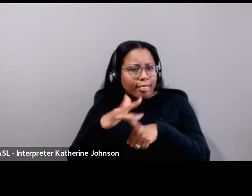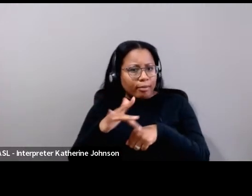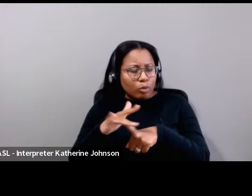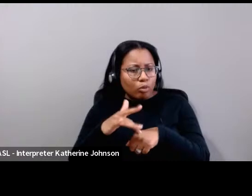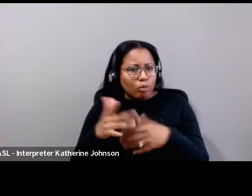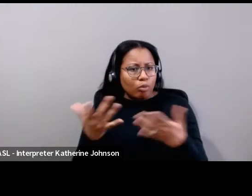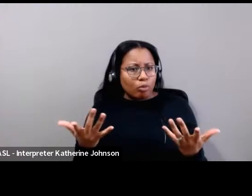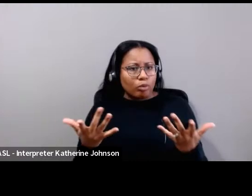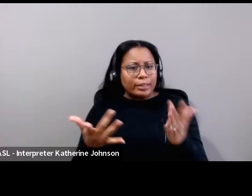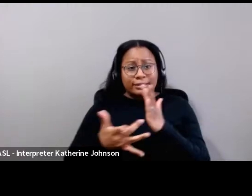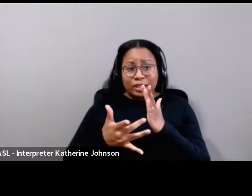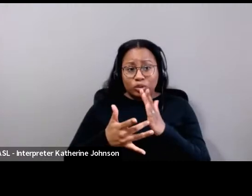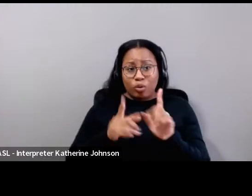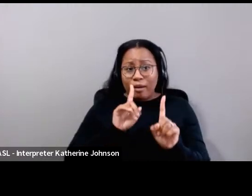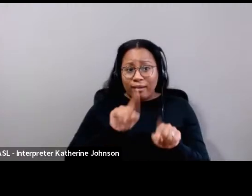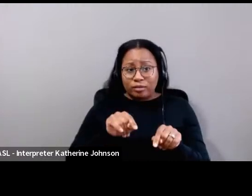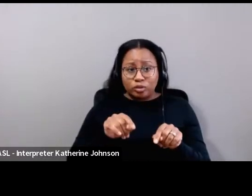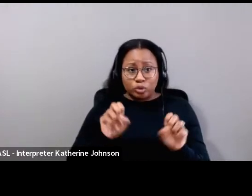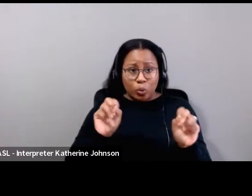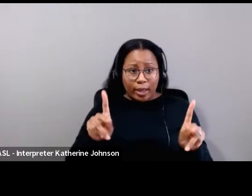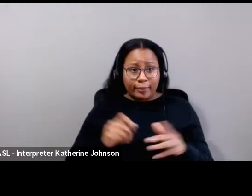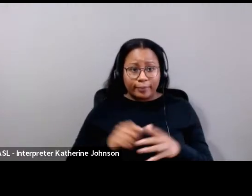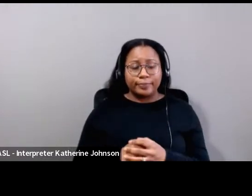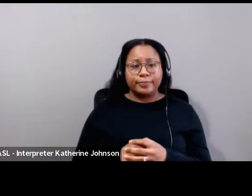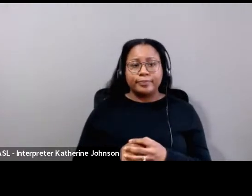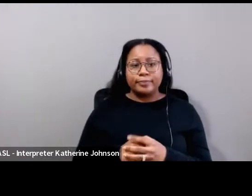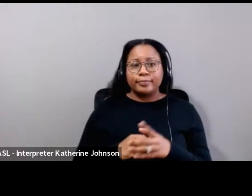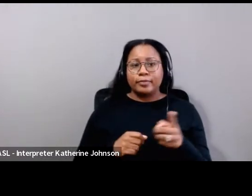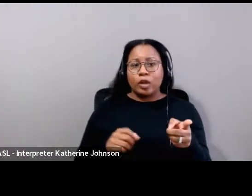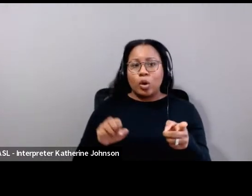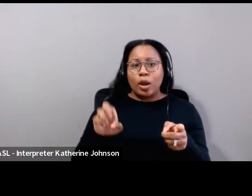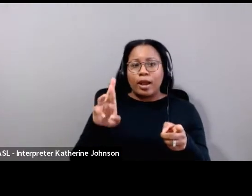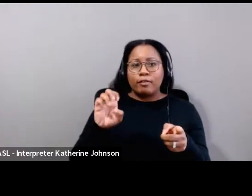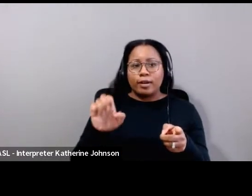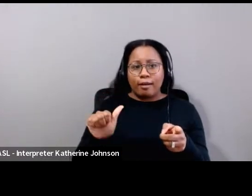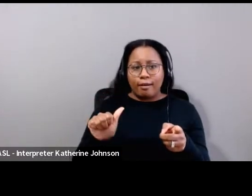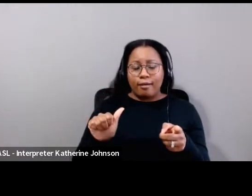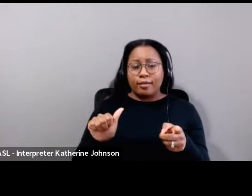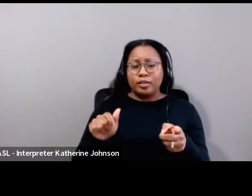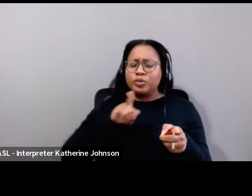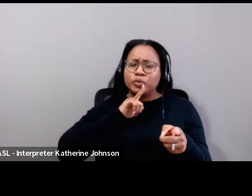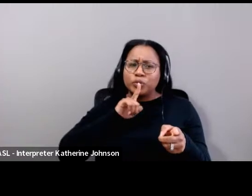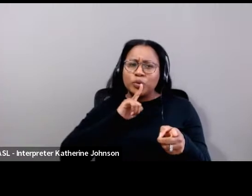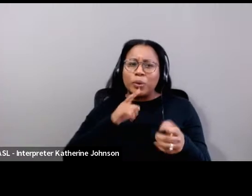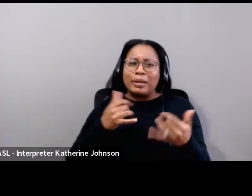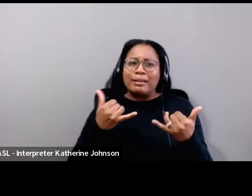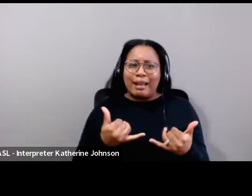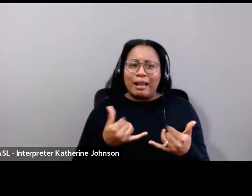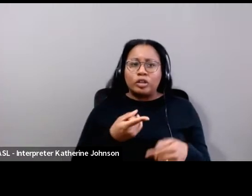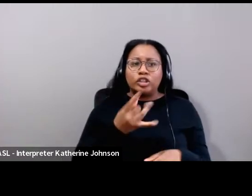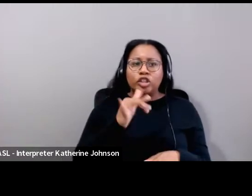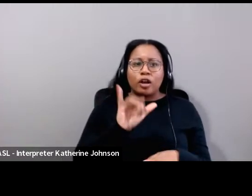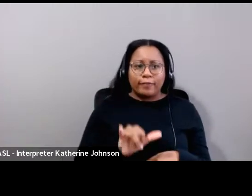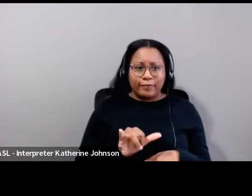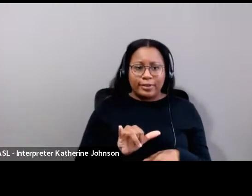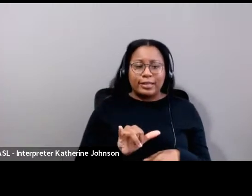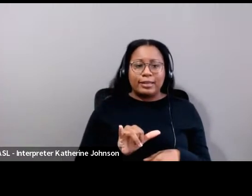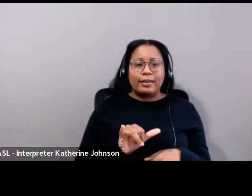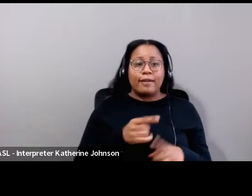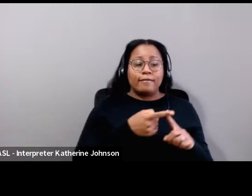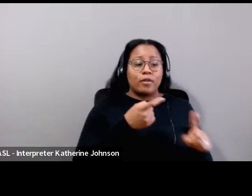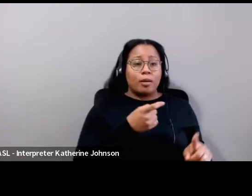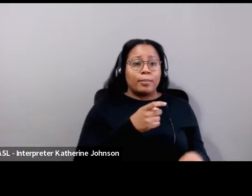Sure. So we're in a bit of a transition phase with the geographies coming from the Census Bureau.